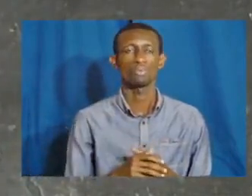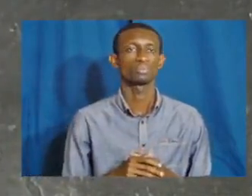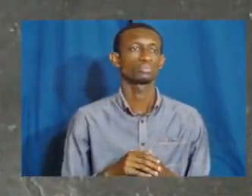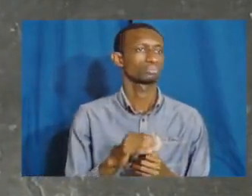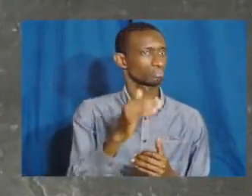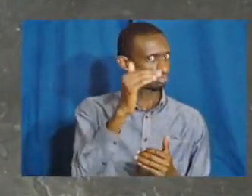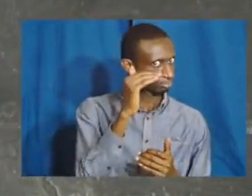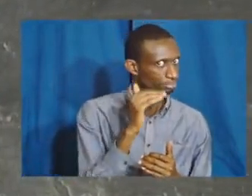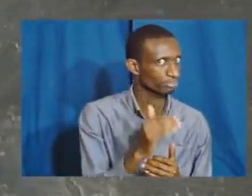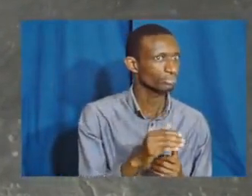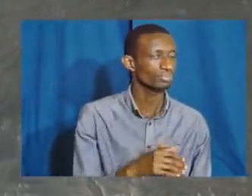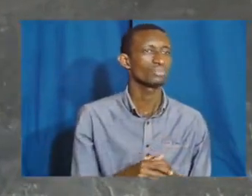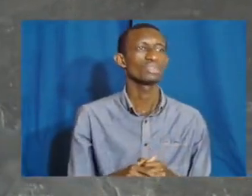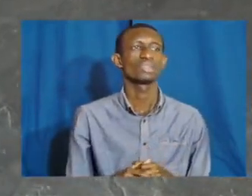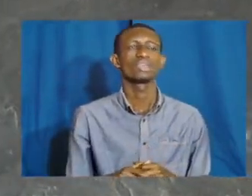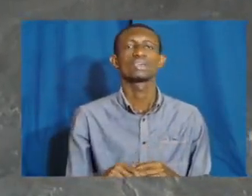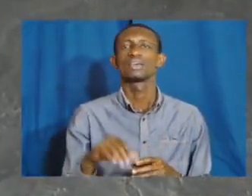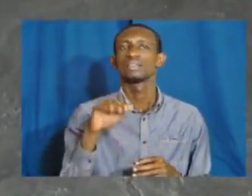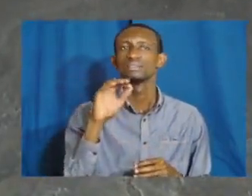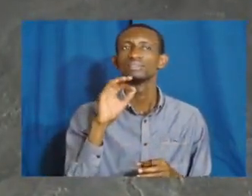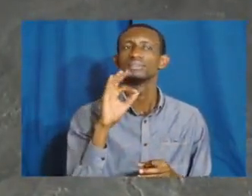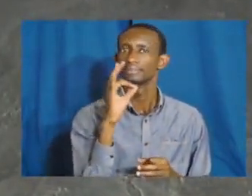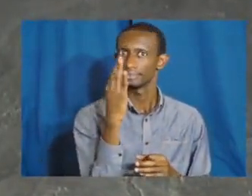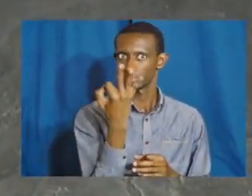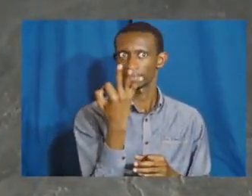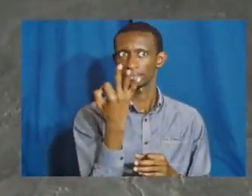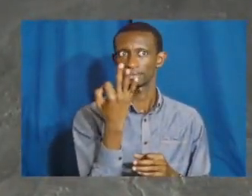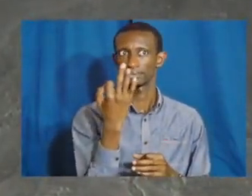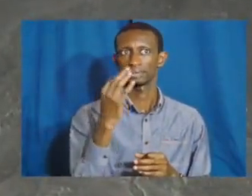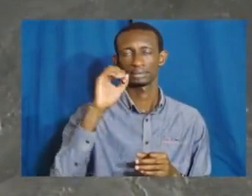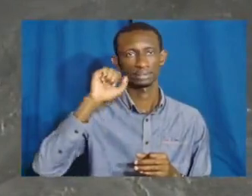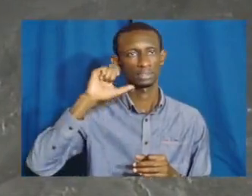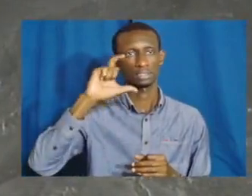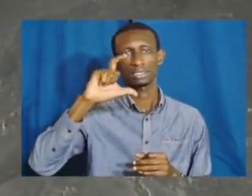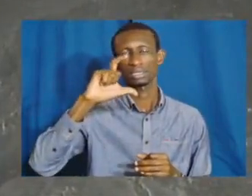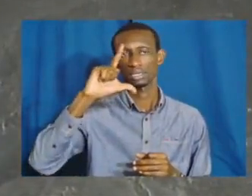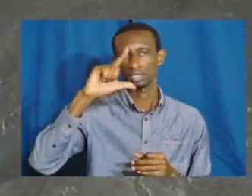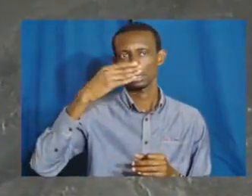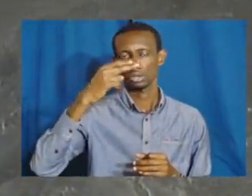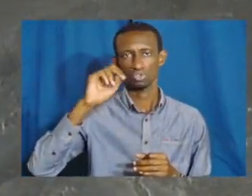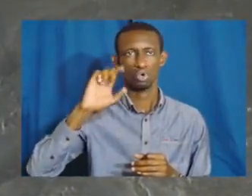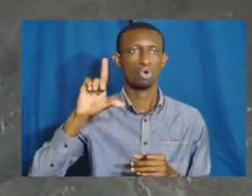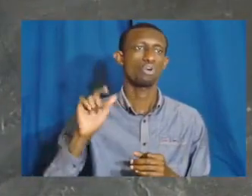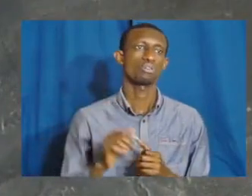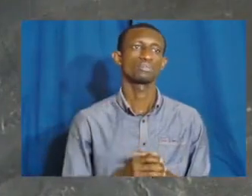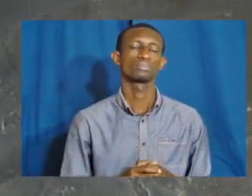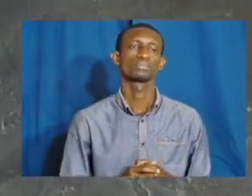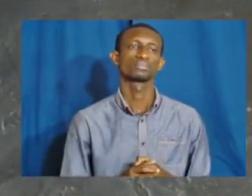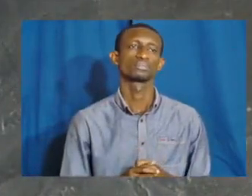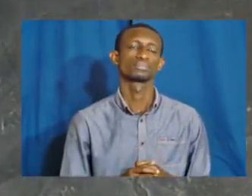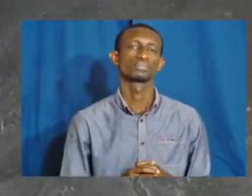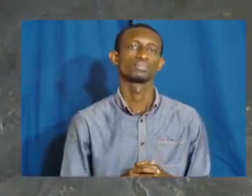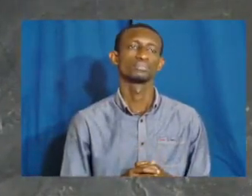or we said they are again classified as tertiary alcohols. Tertiary alcohols.